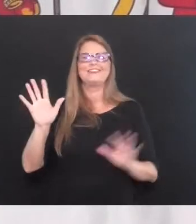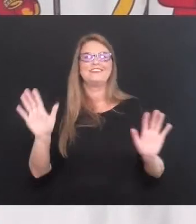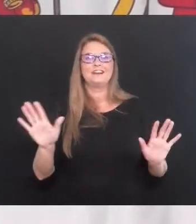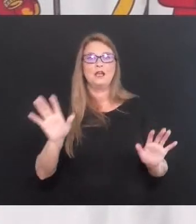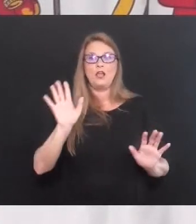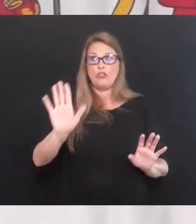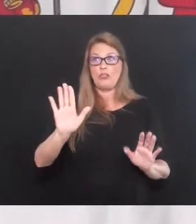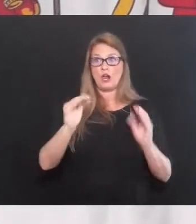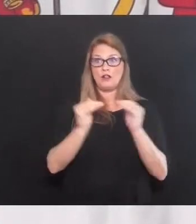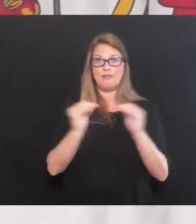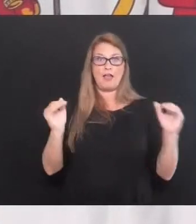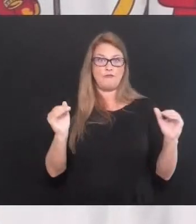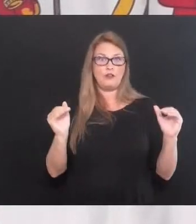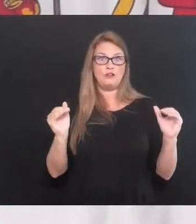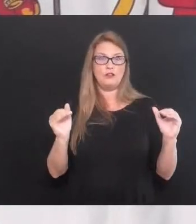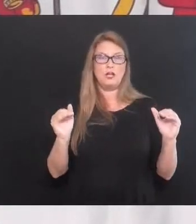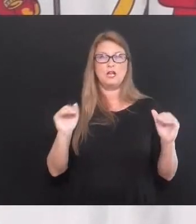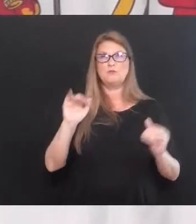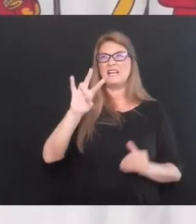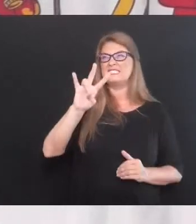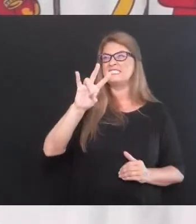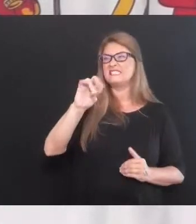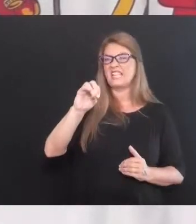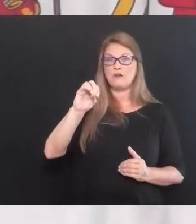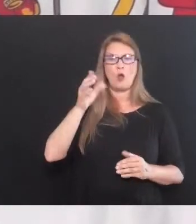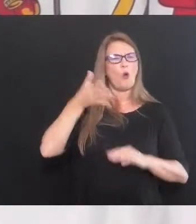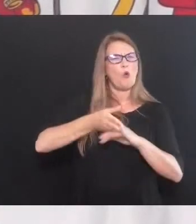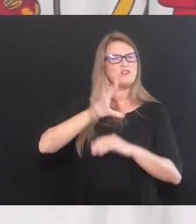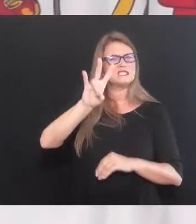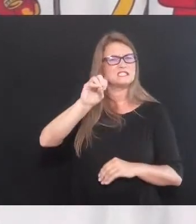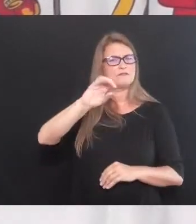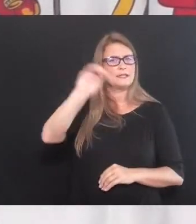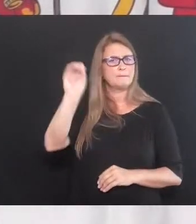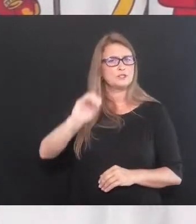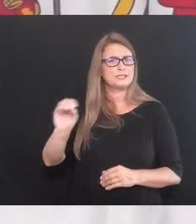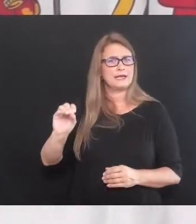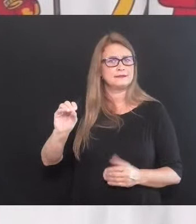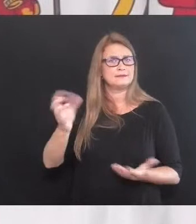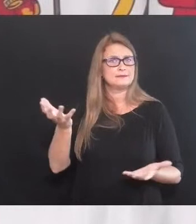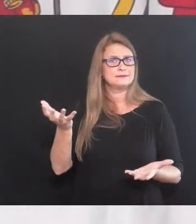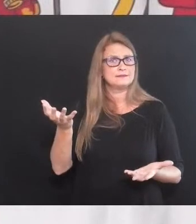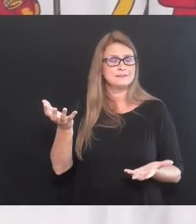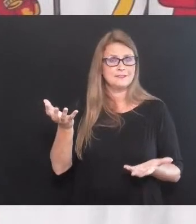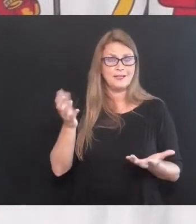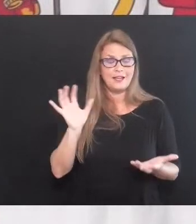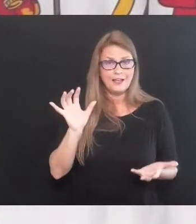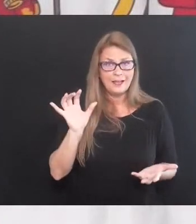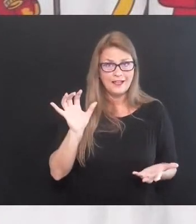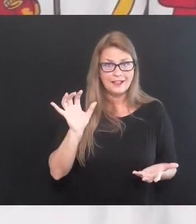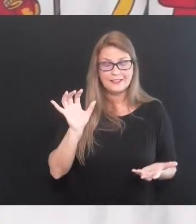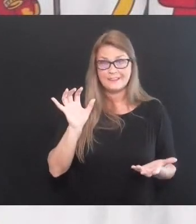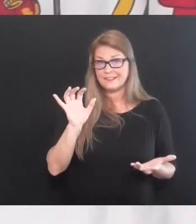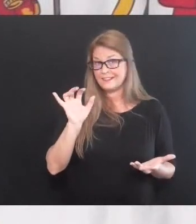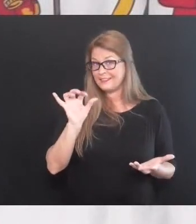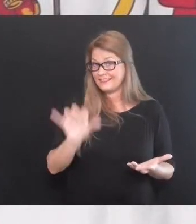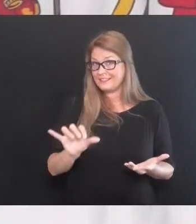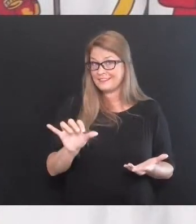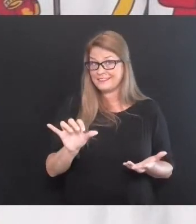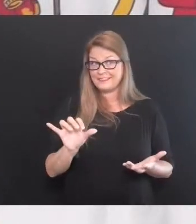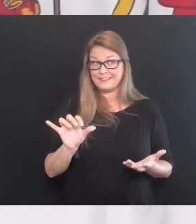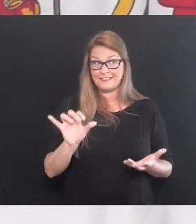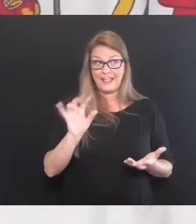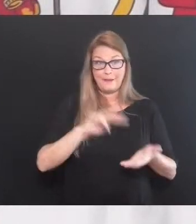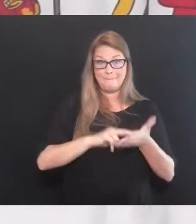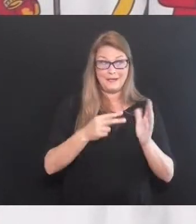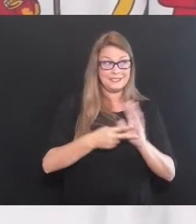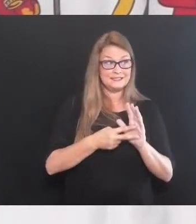level of 70+% at WVU. Now, and in doing so, you know, the people that are